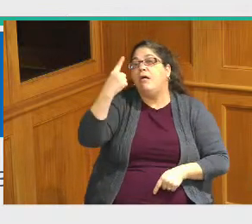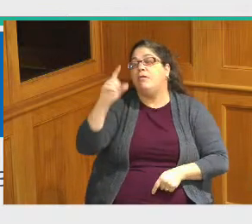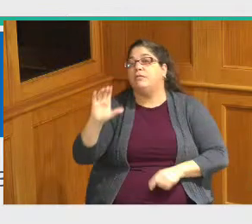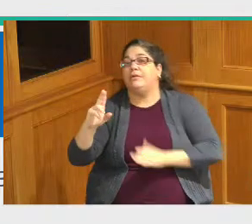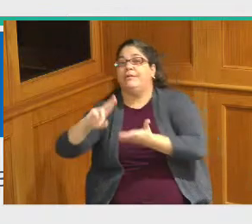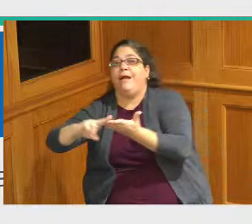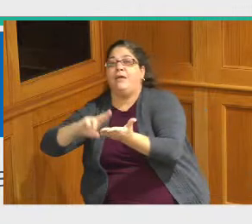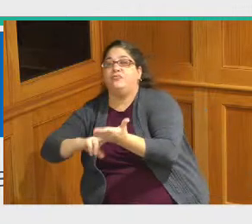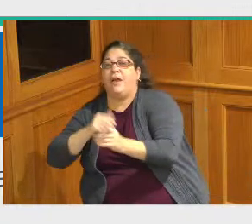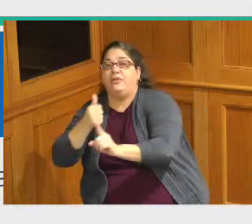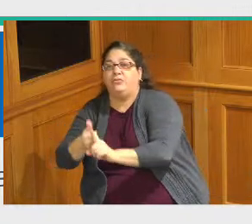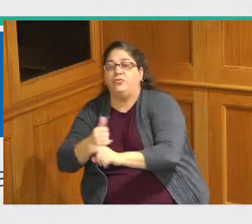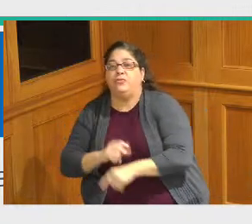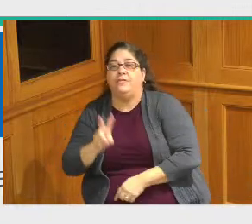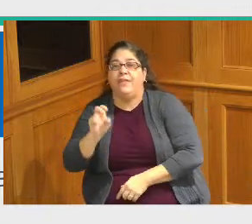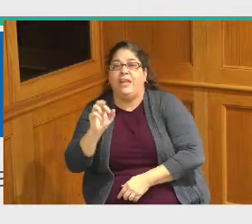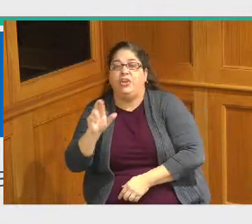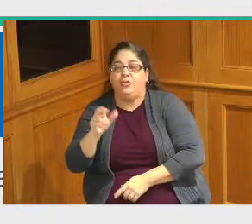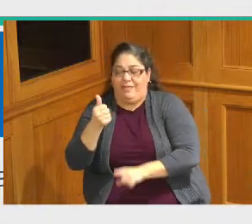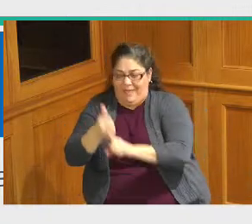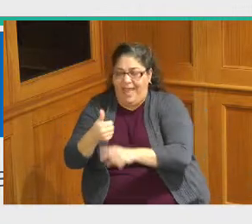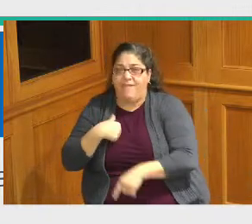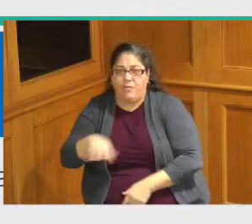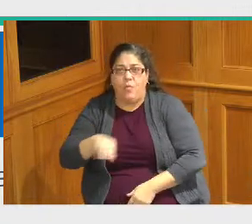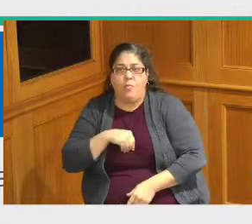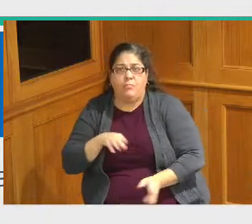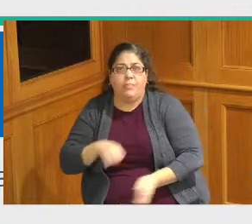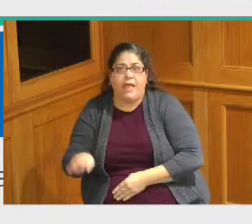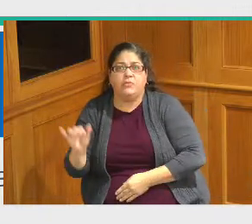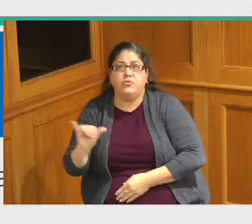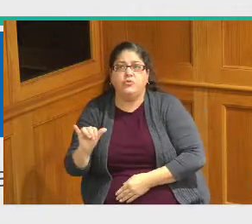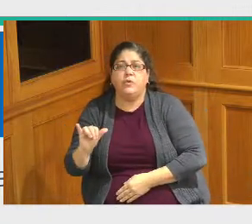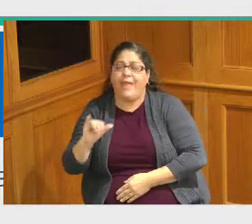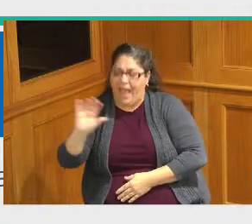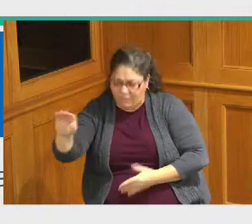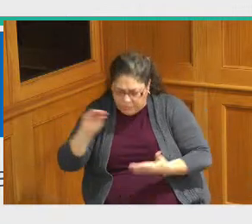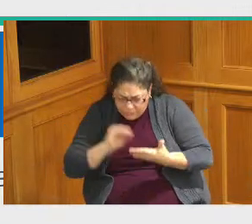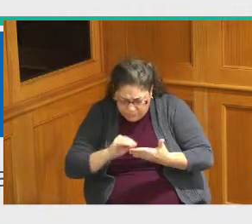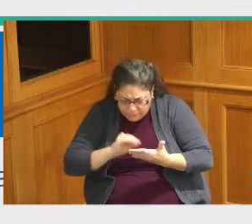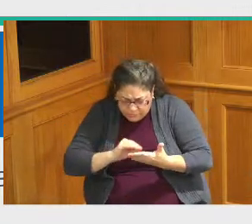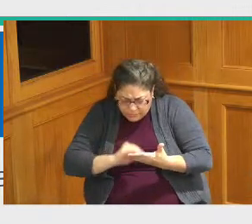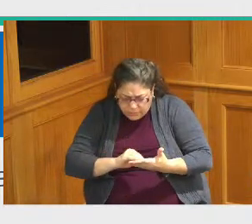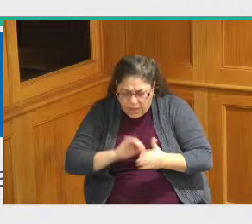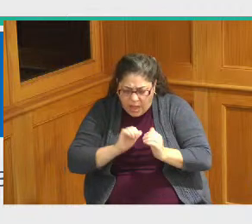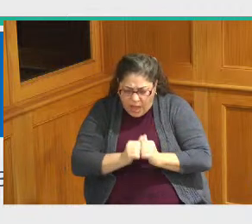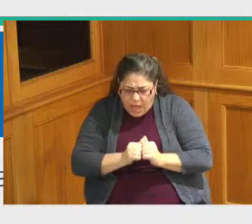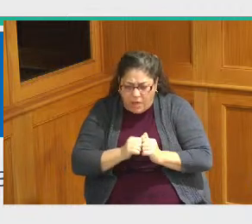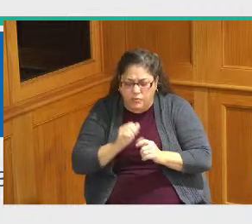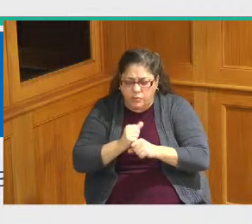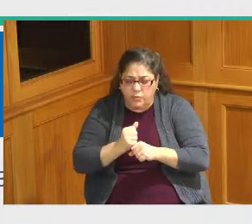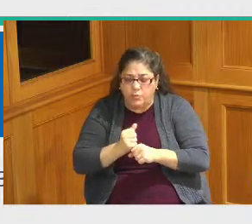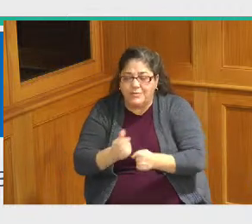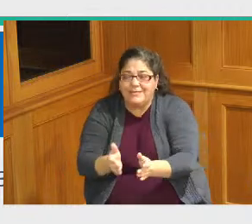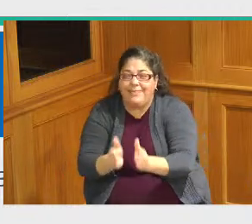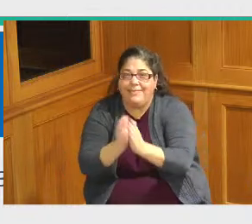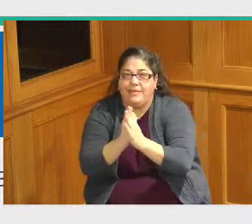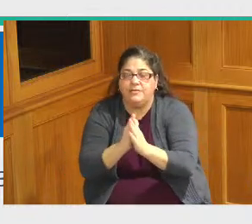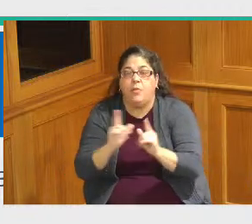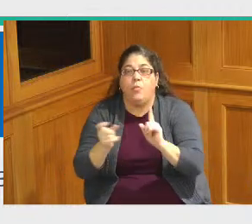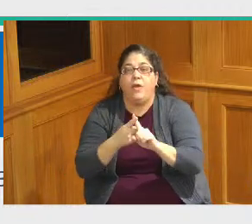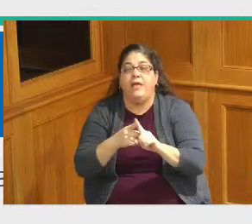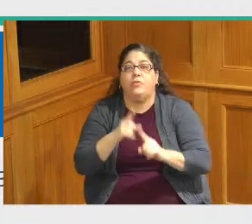does a goal compliance plan, where they have to put what they're going to do to achieve those goals that are in the solicitation at the time of